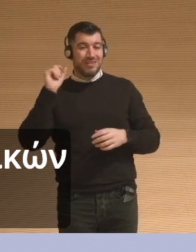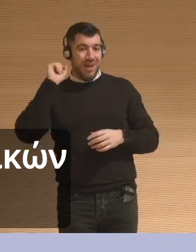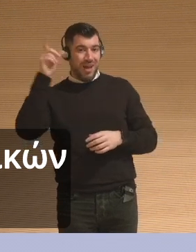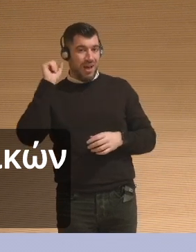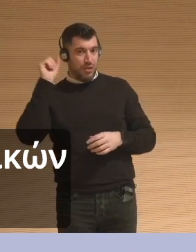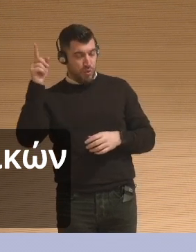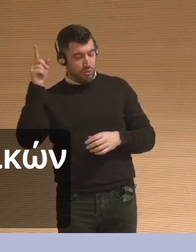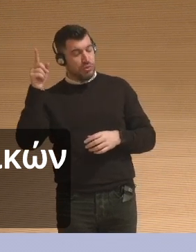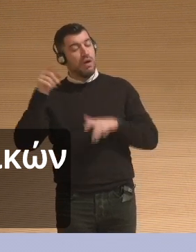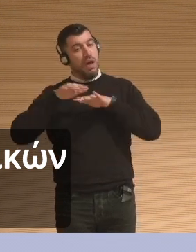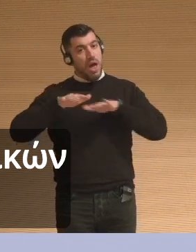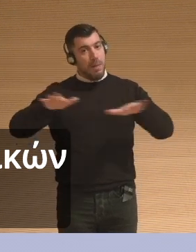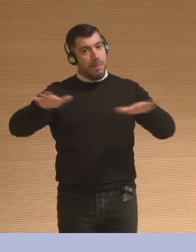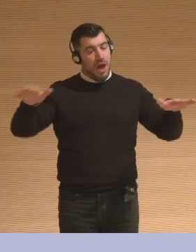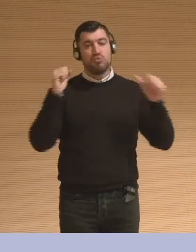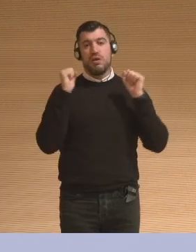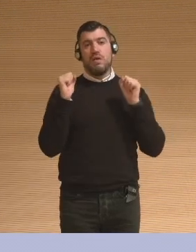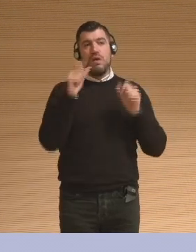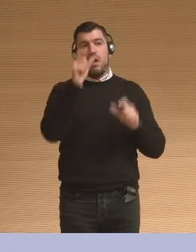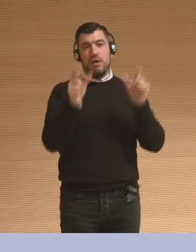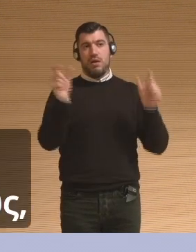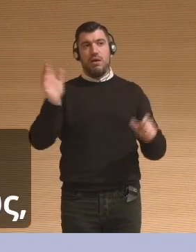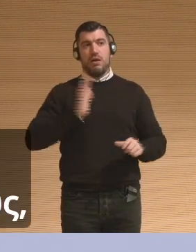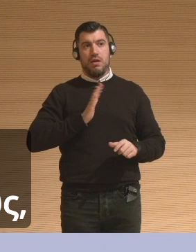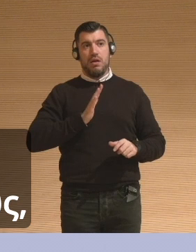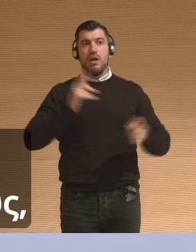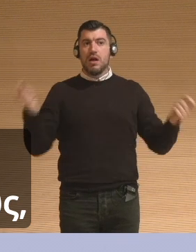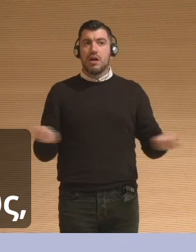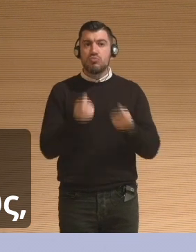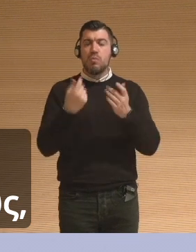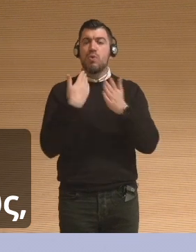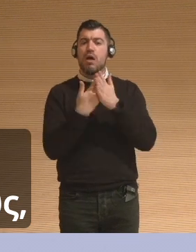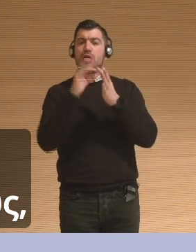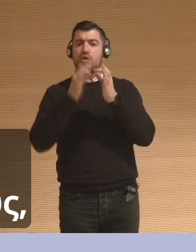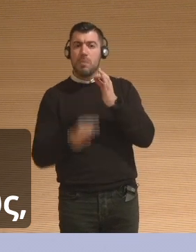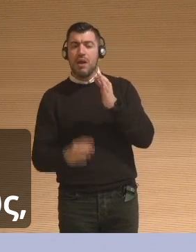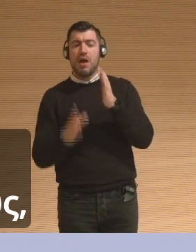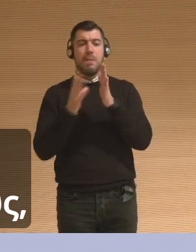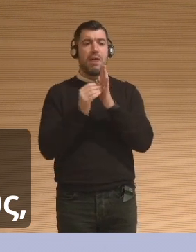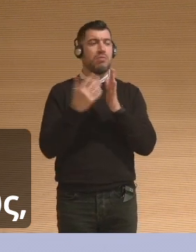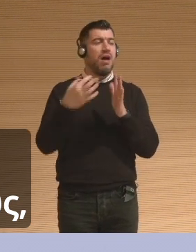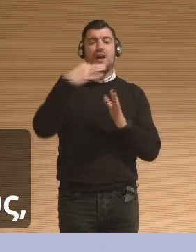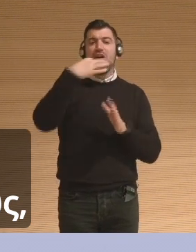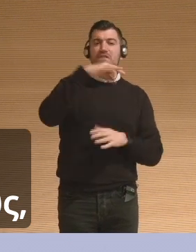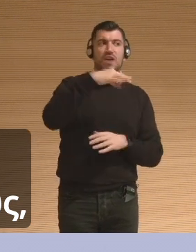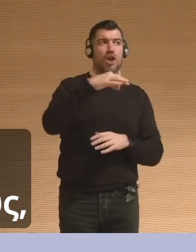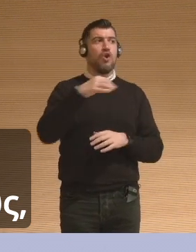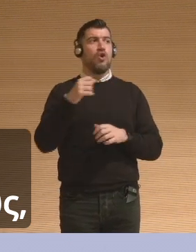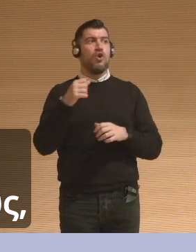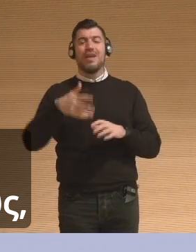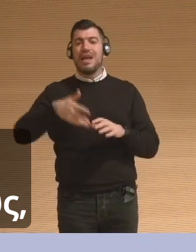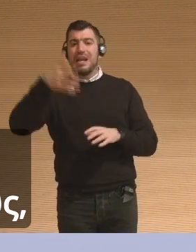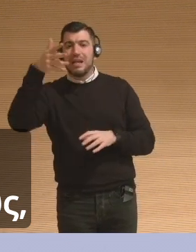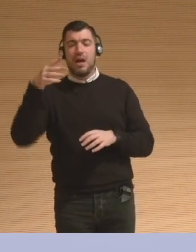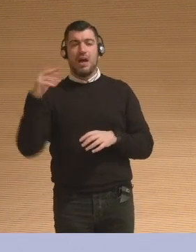associate with lower incidence of depression. And results show that even if we match people on their